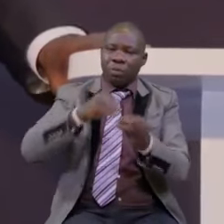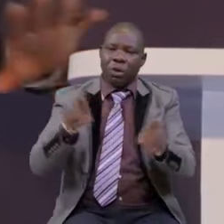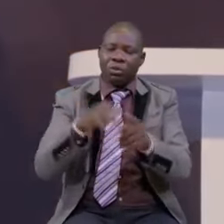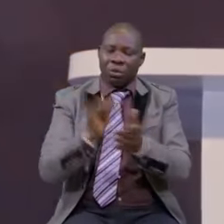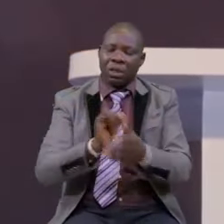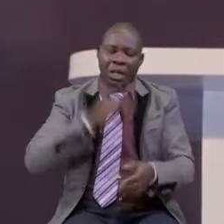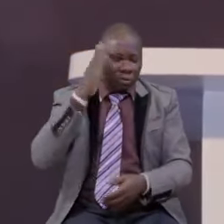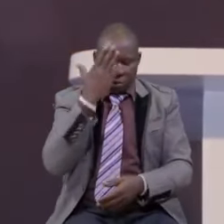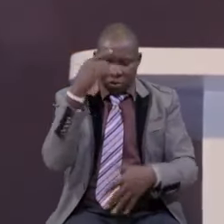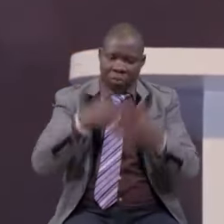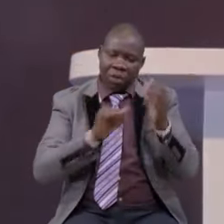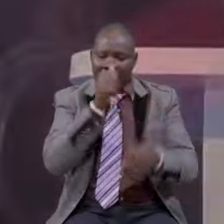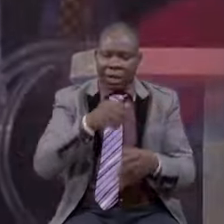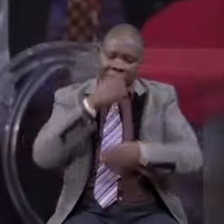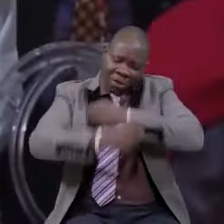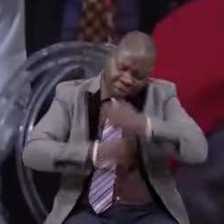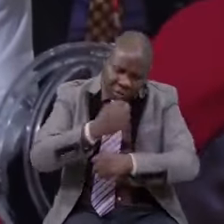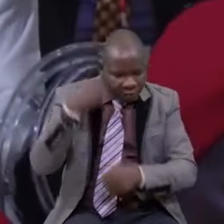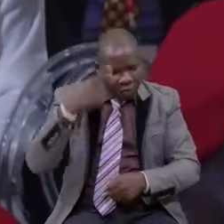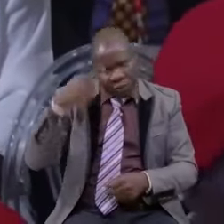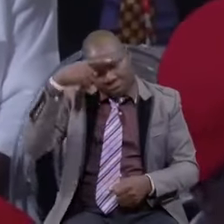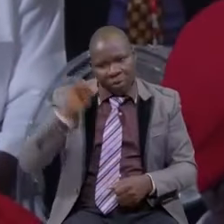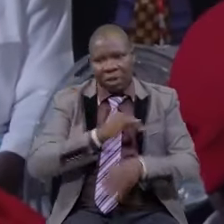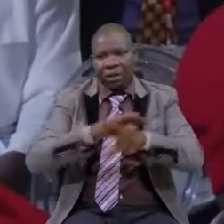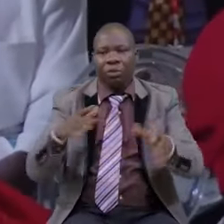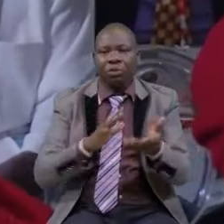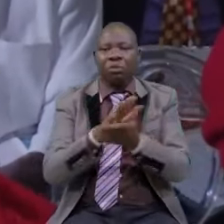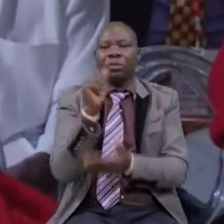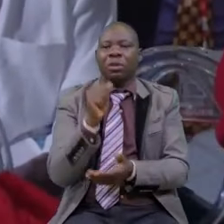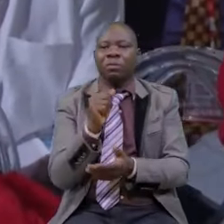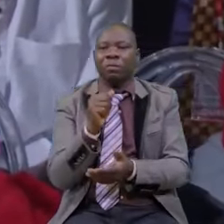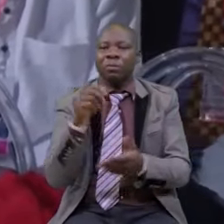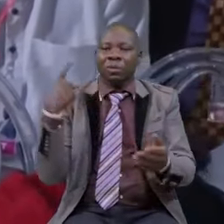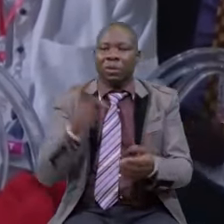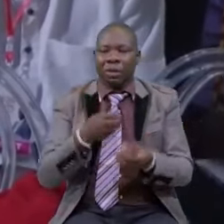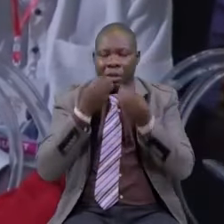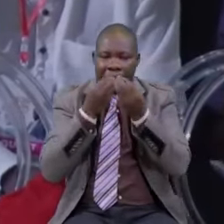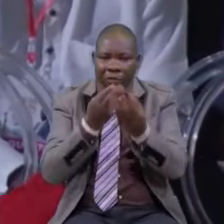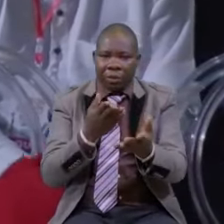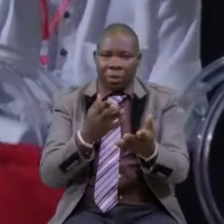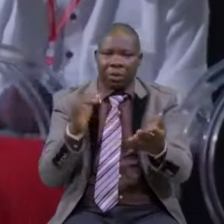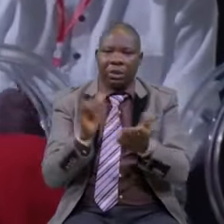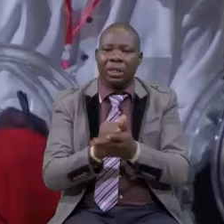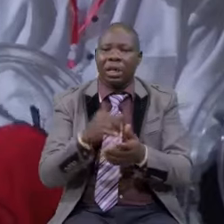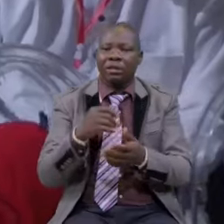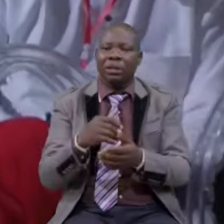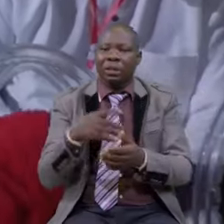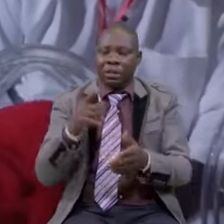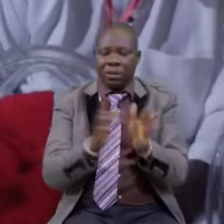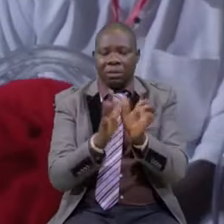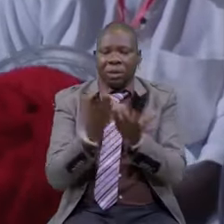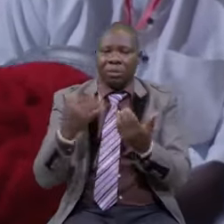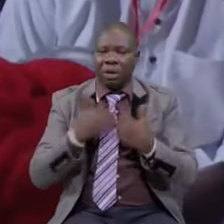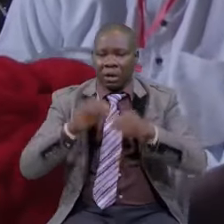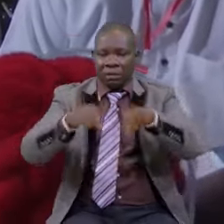suffering for, because I didn't believe the information that the Bible has given